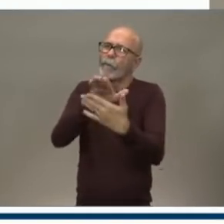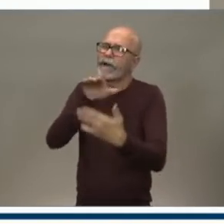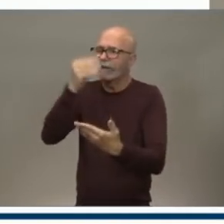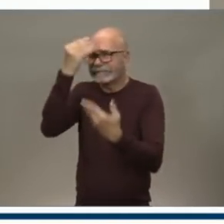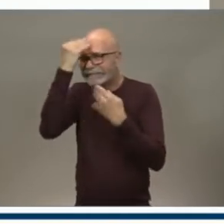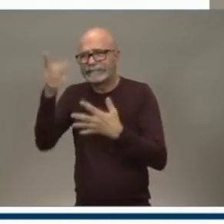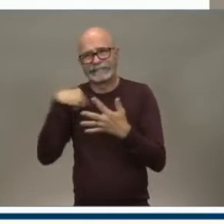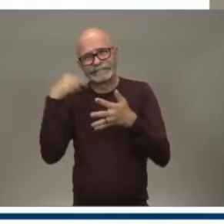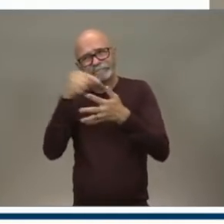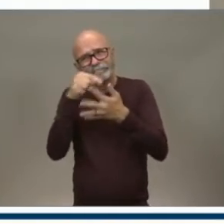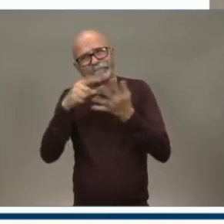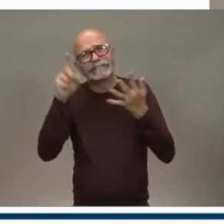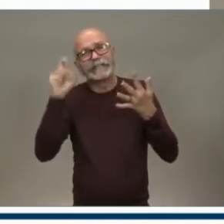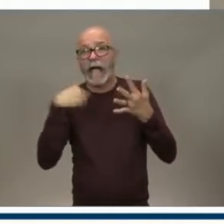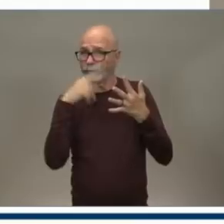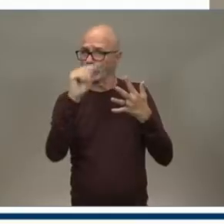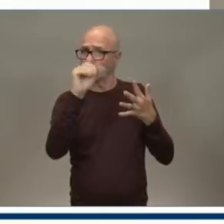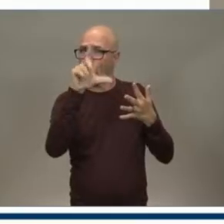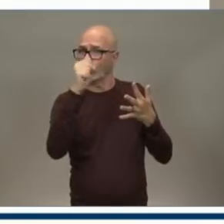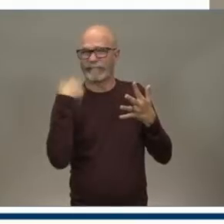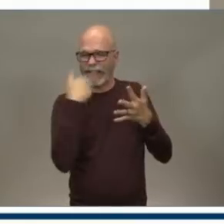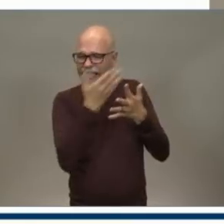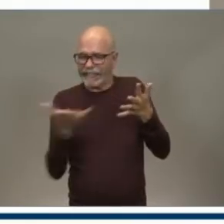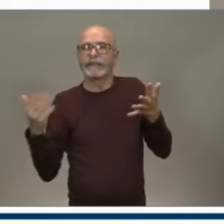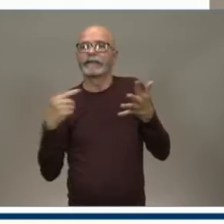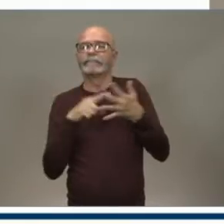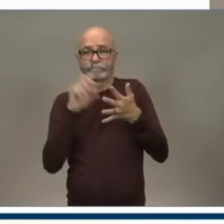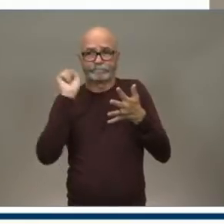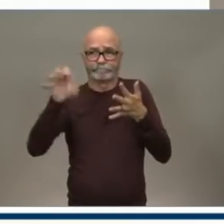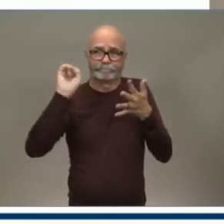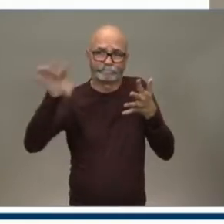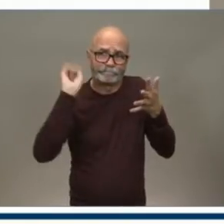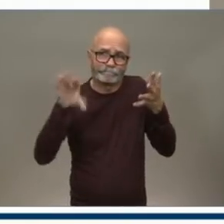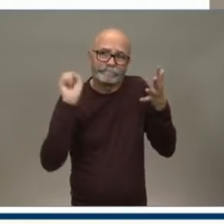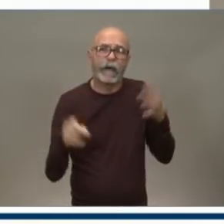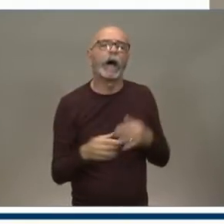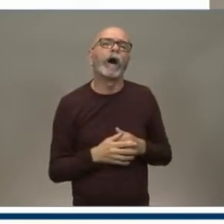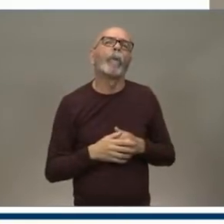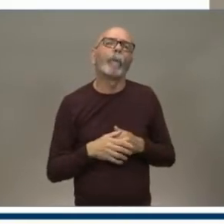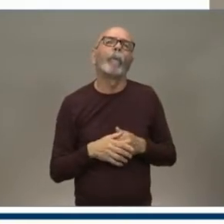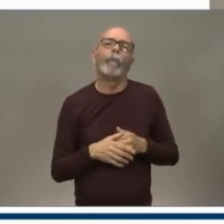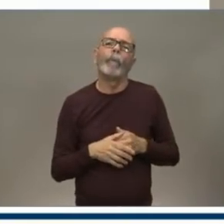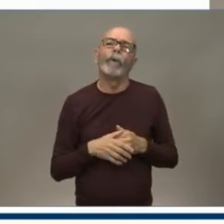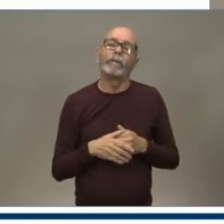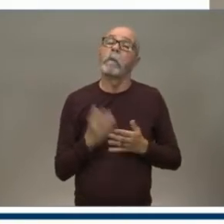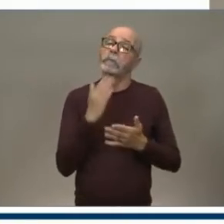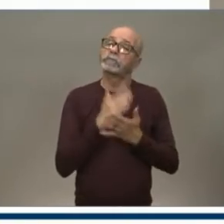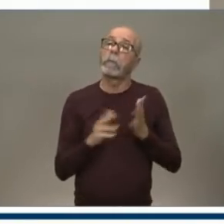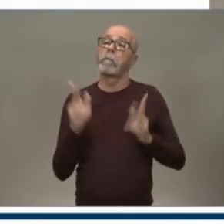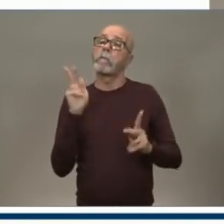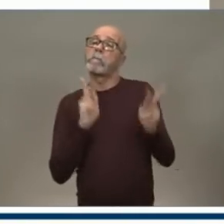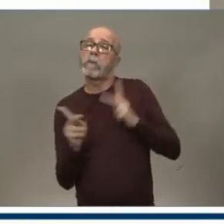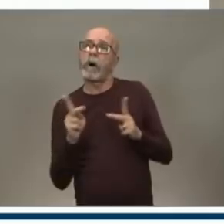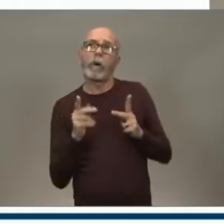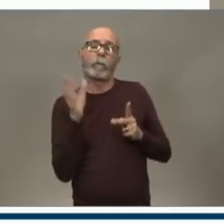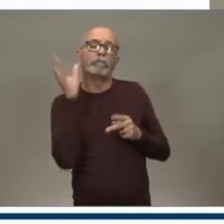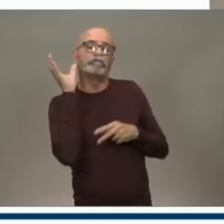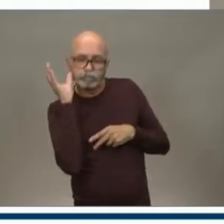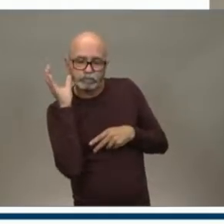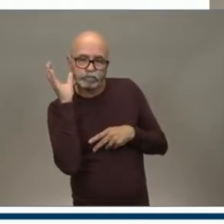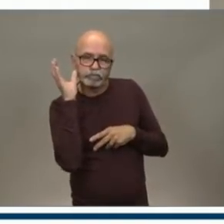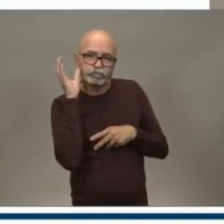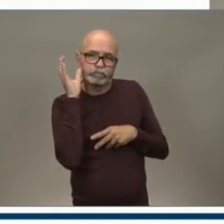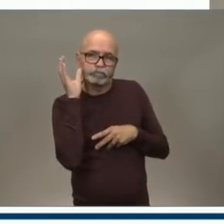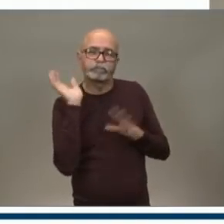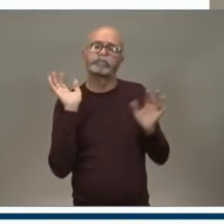I firmly believe that the vast majority of people, if we create the right, the rules for them, the vast majority of